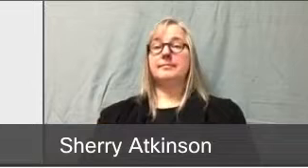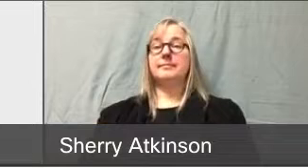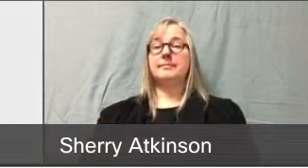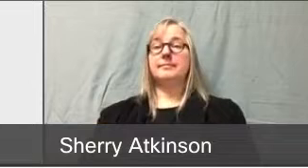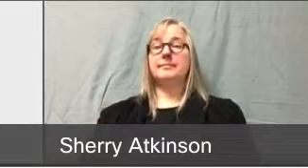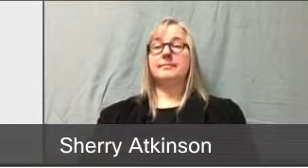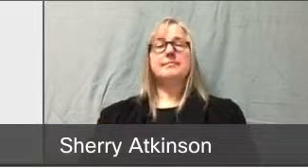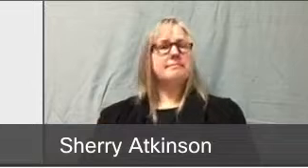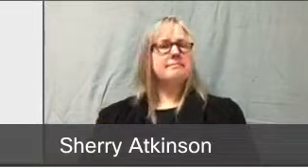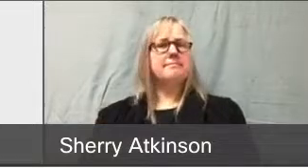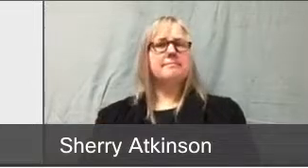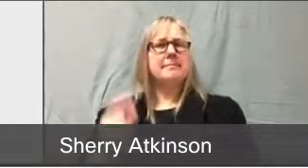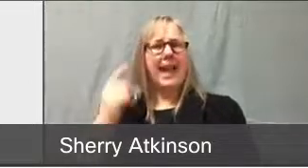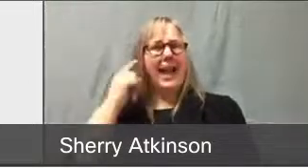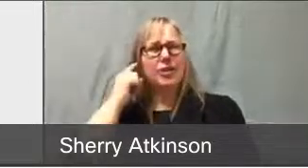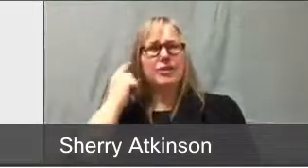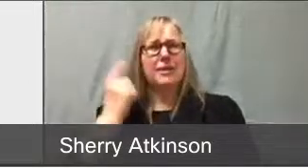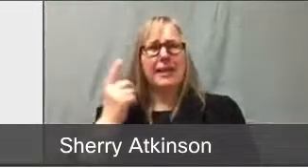Here's somebody trying to buzz. Nope.